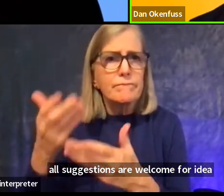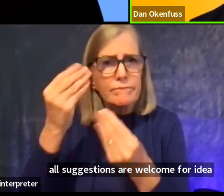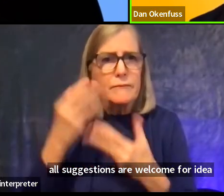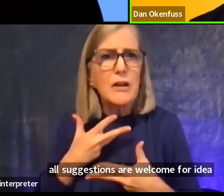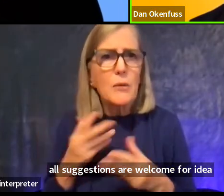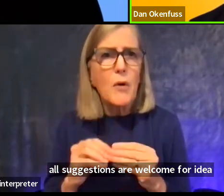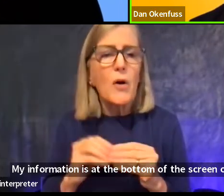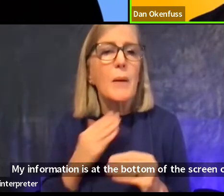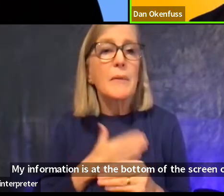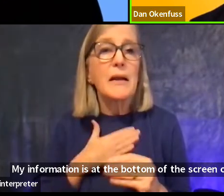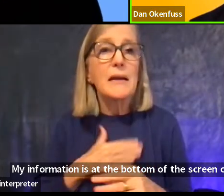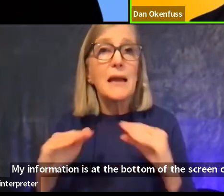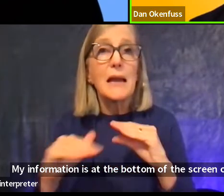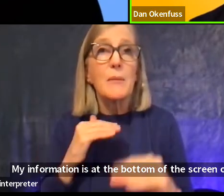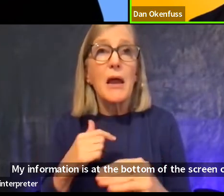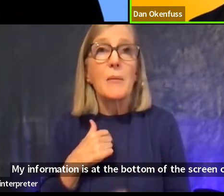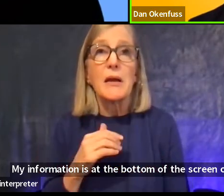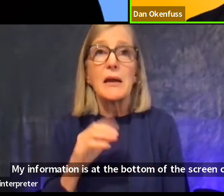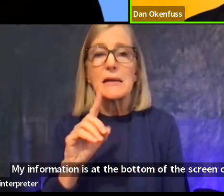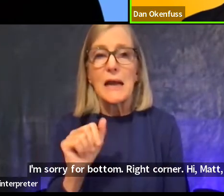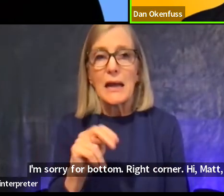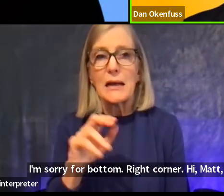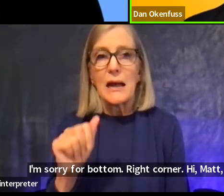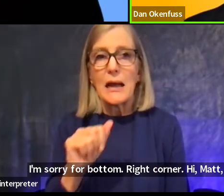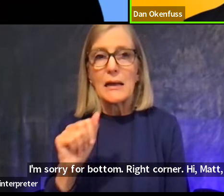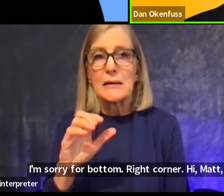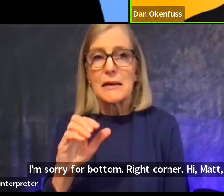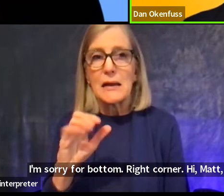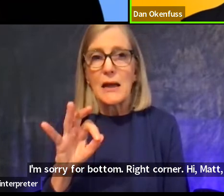me, dan@cfilc.org.